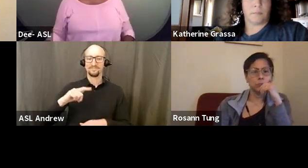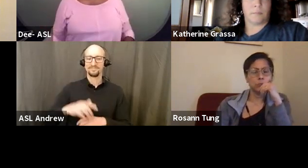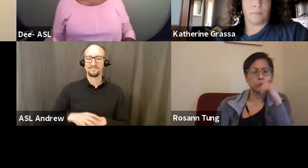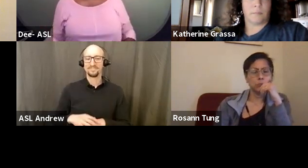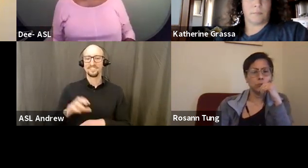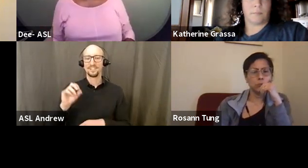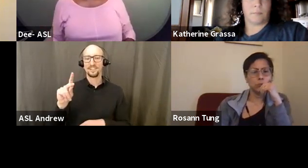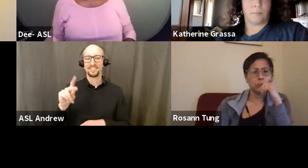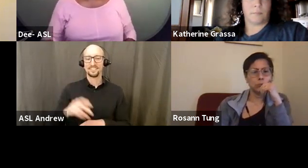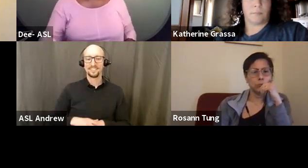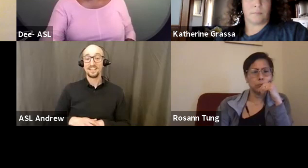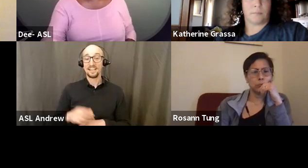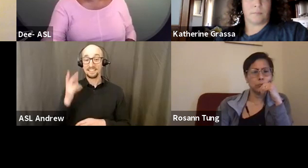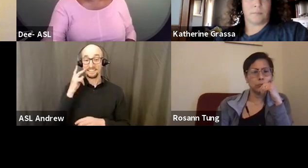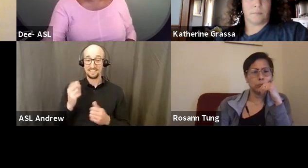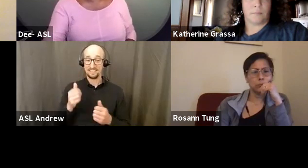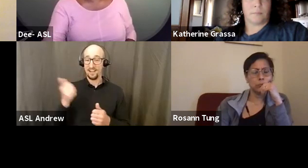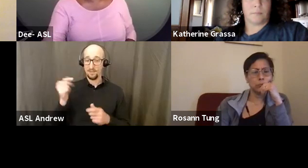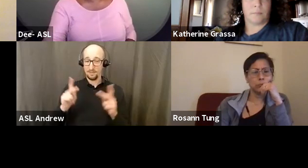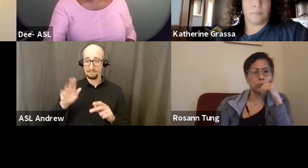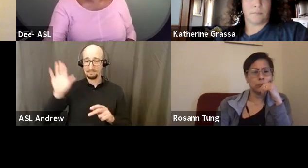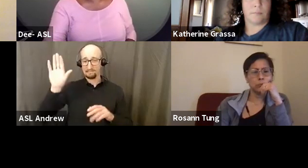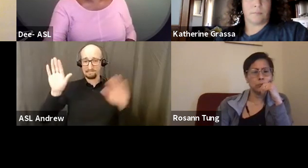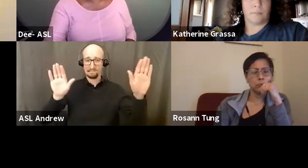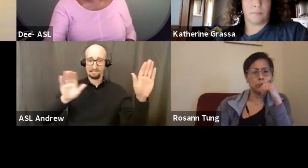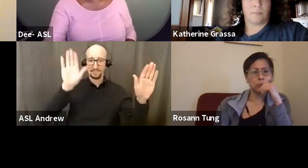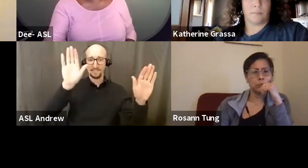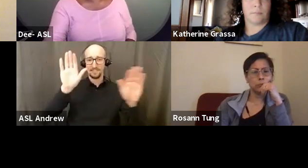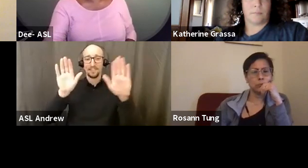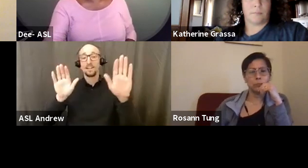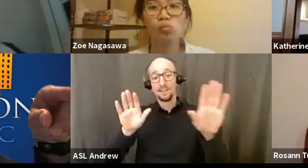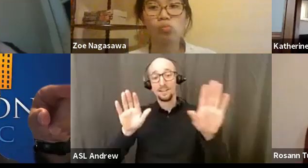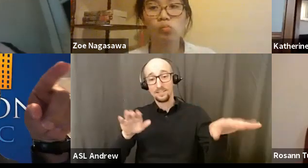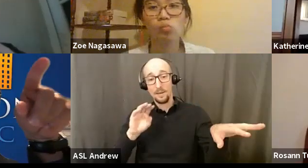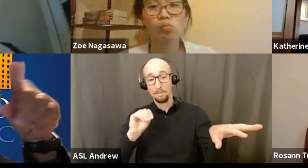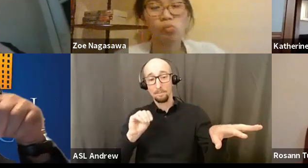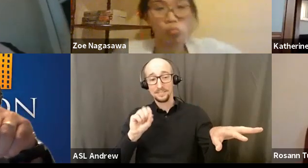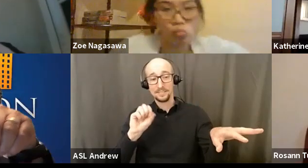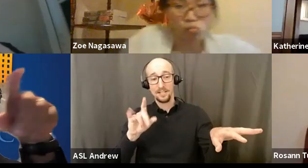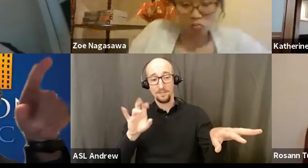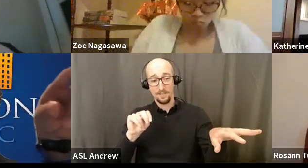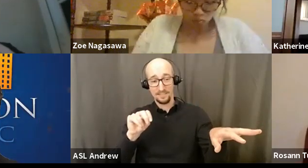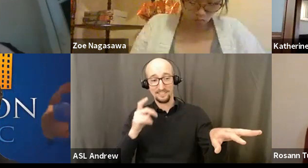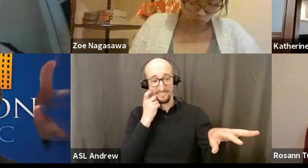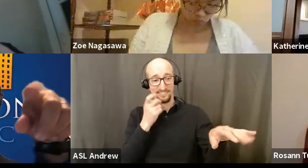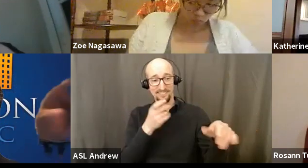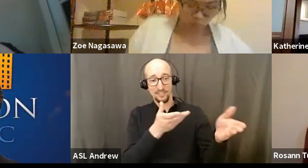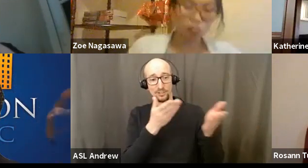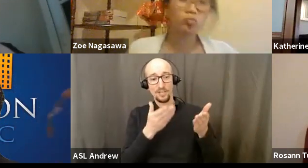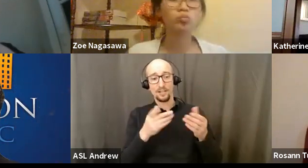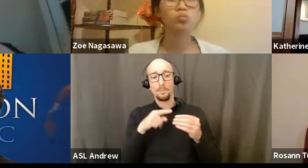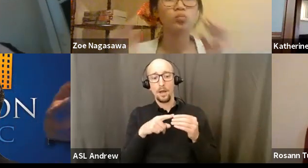just wondering, with respect to Sullivan's suggestion of the